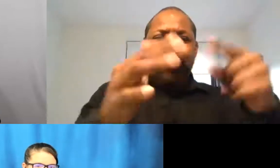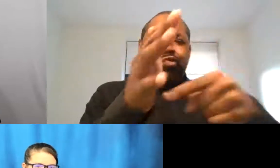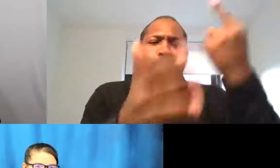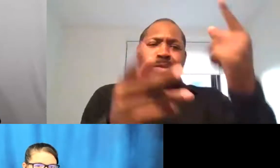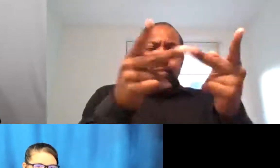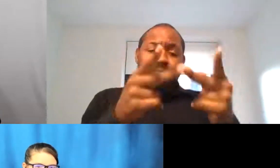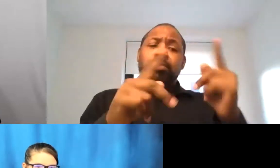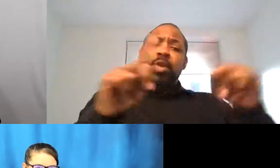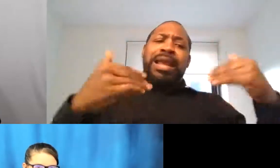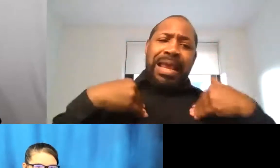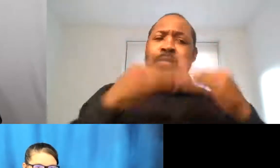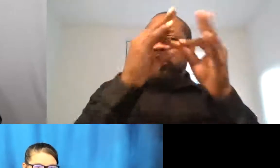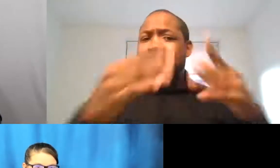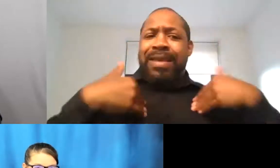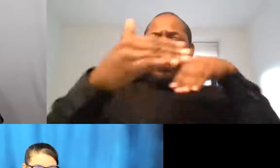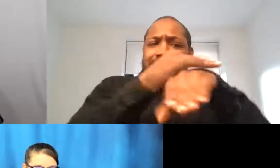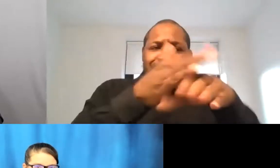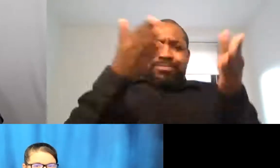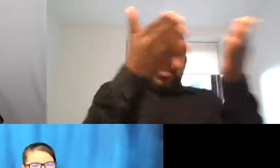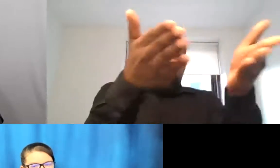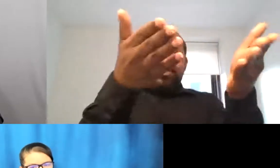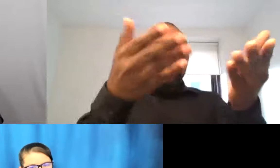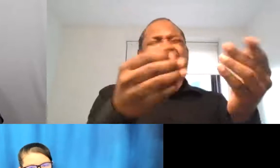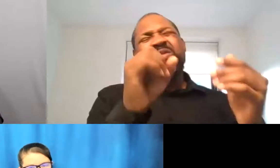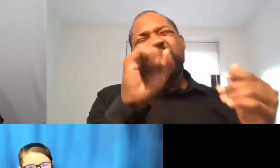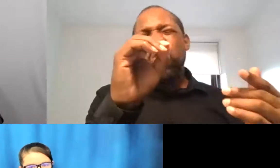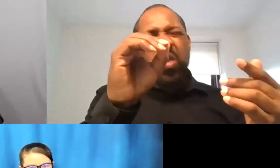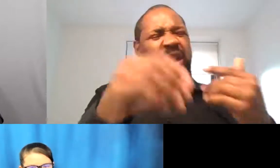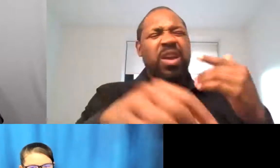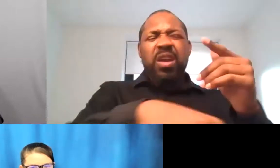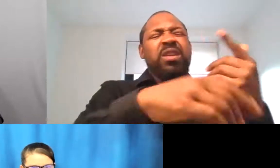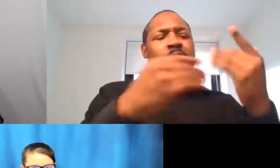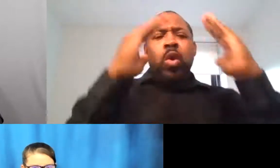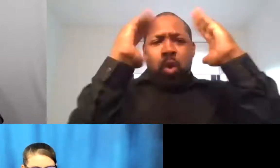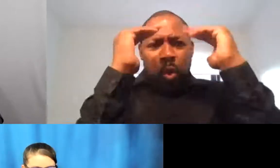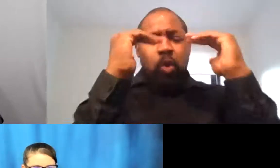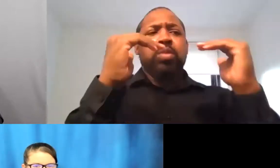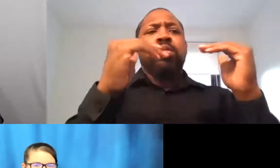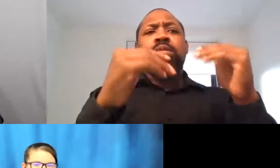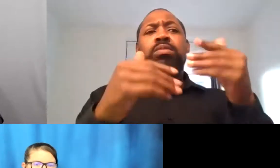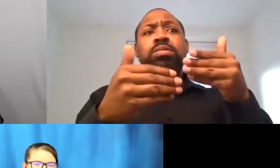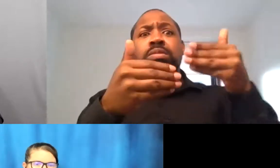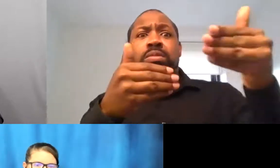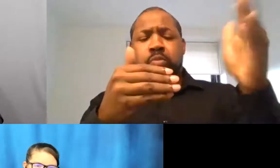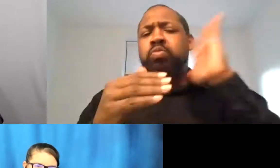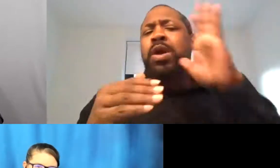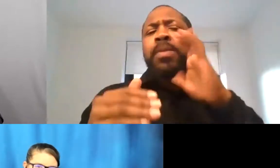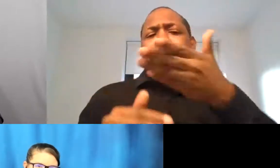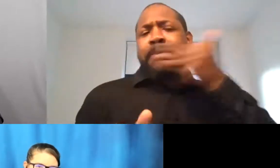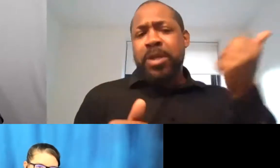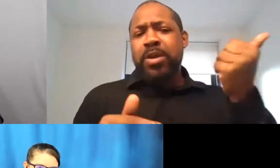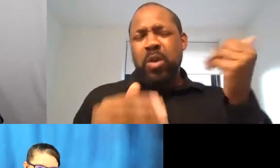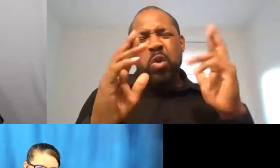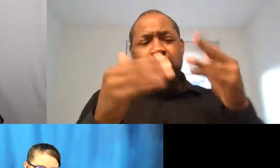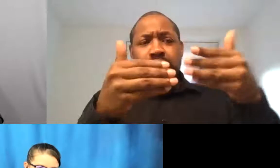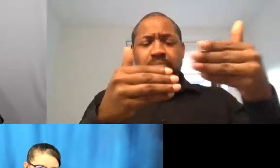how many people would be coming to a particular site that they would have interpreters and access at. So we're hoping at this point